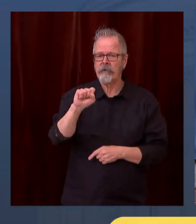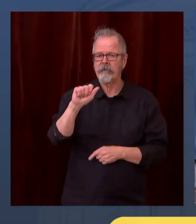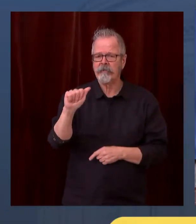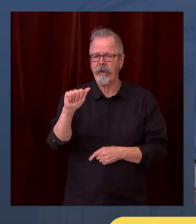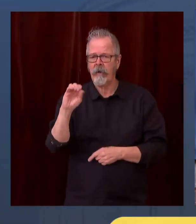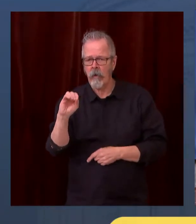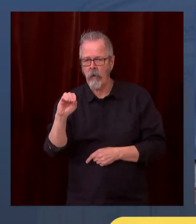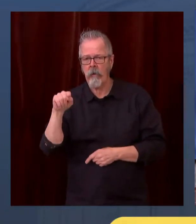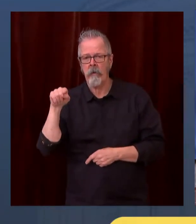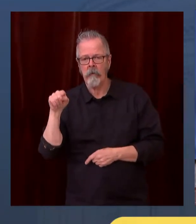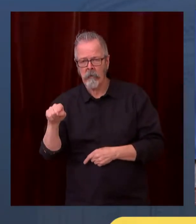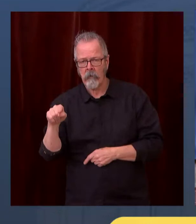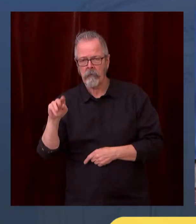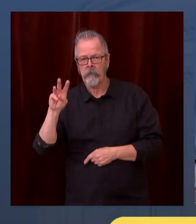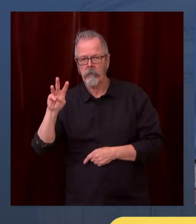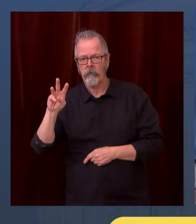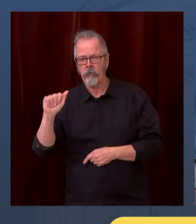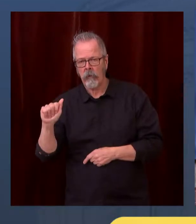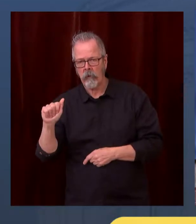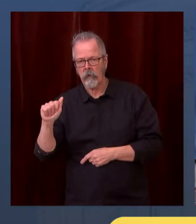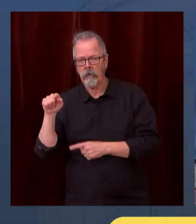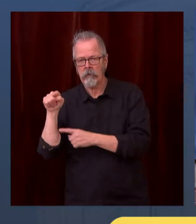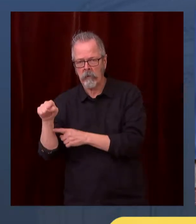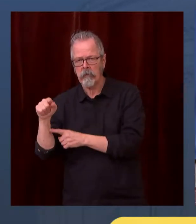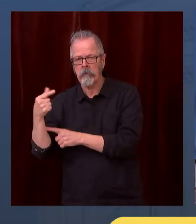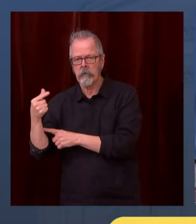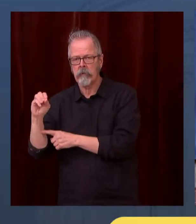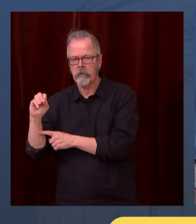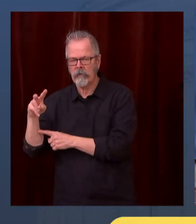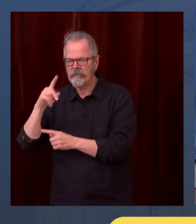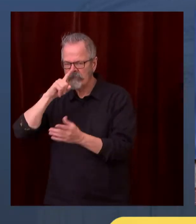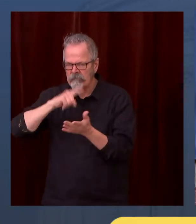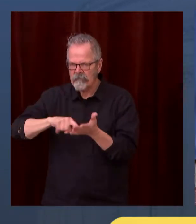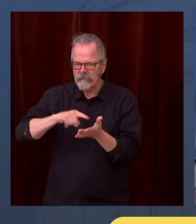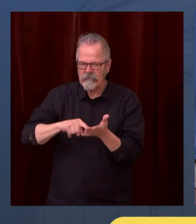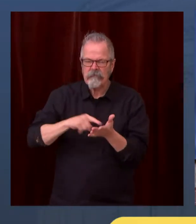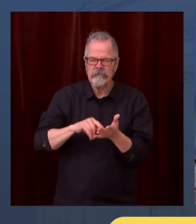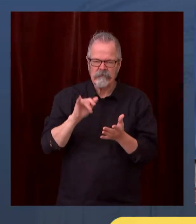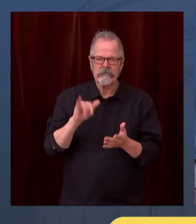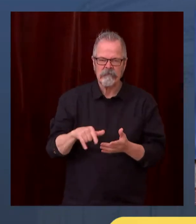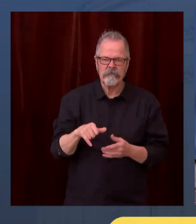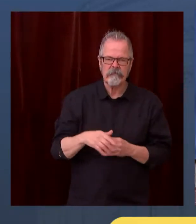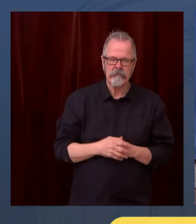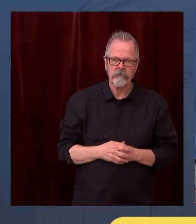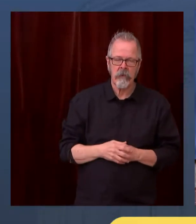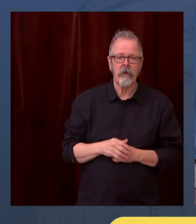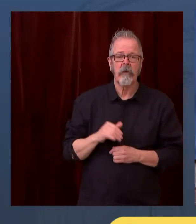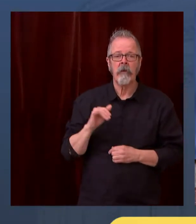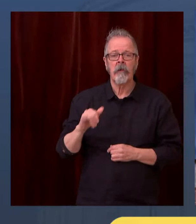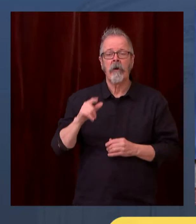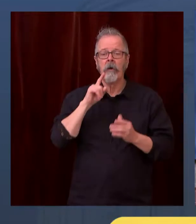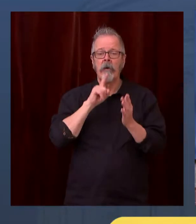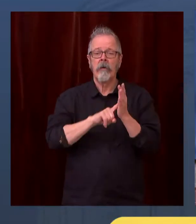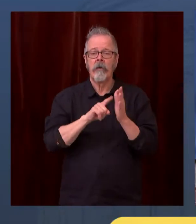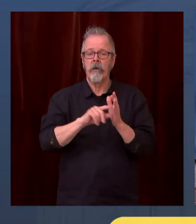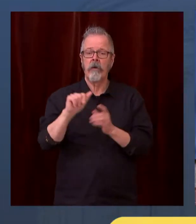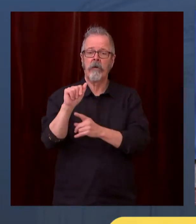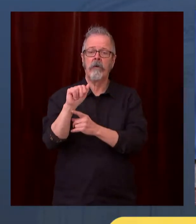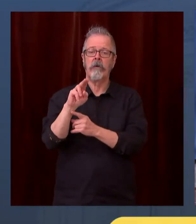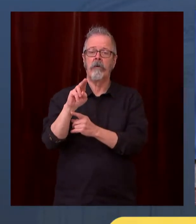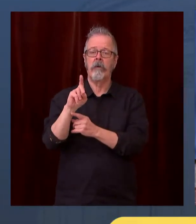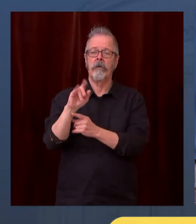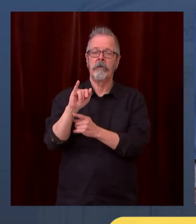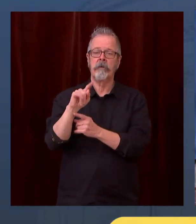sao.wa.gov, sao.wa.gov. And we are directing you to the auditor's office because that is the separate